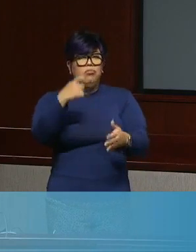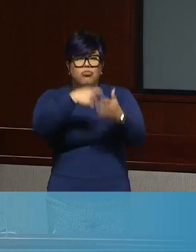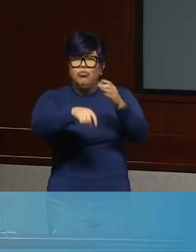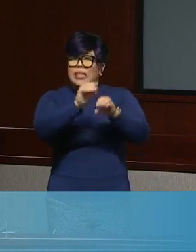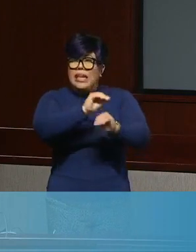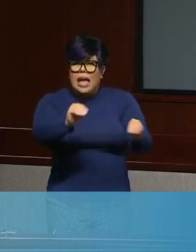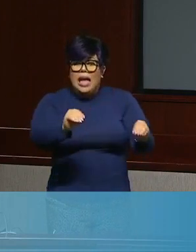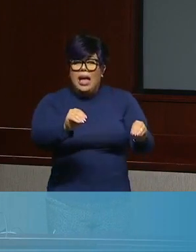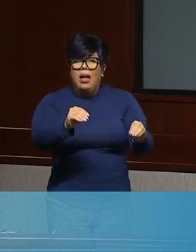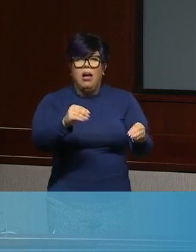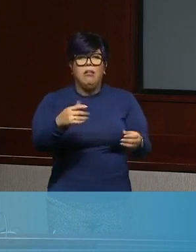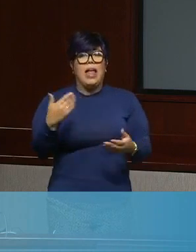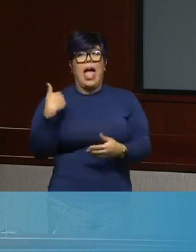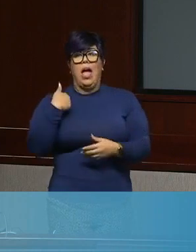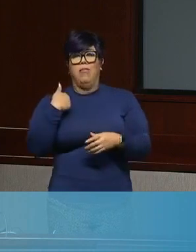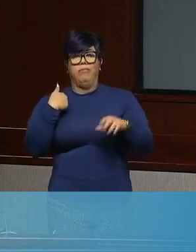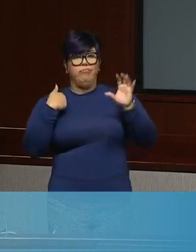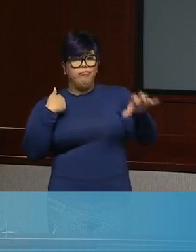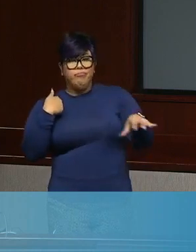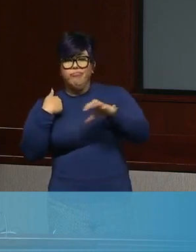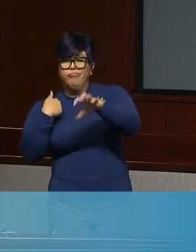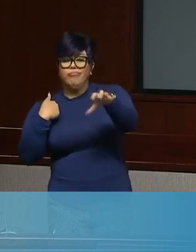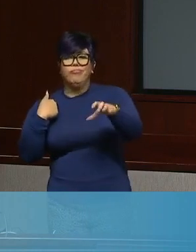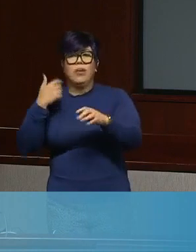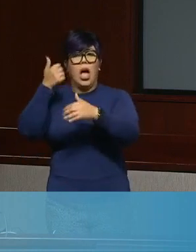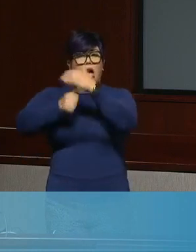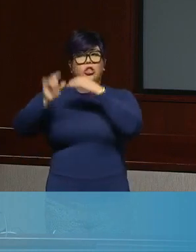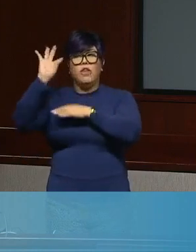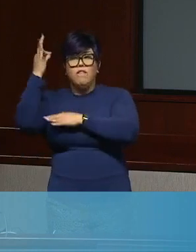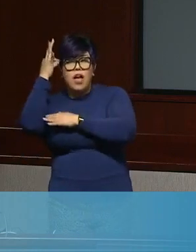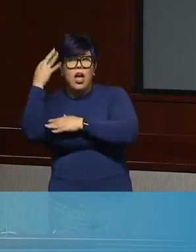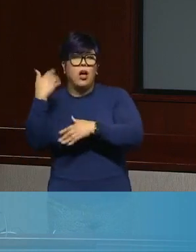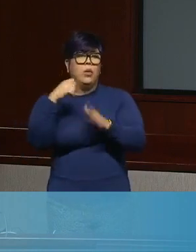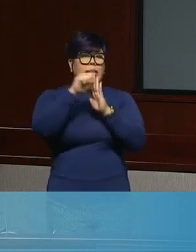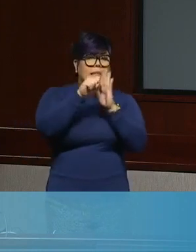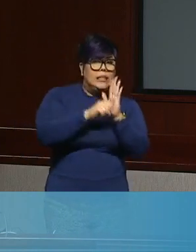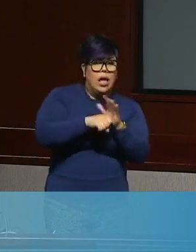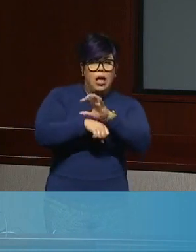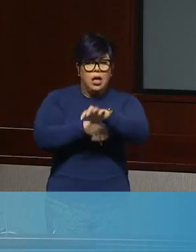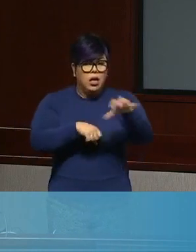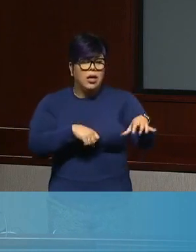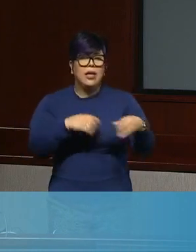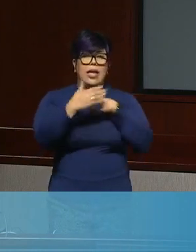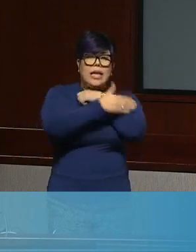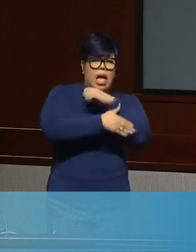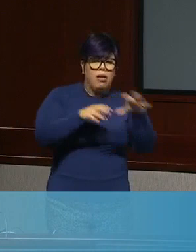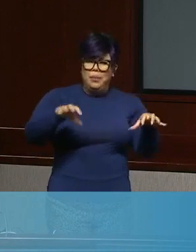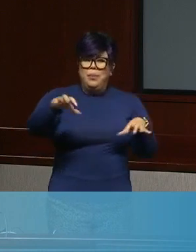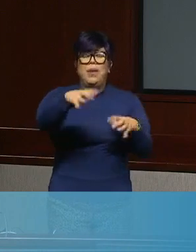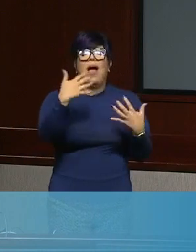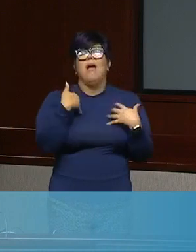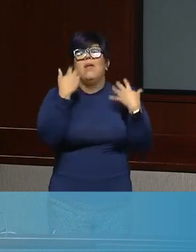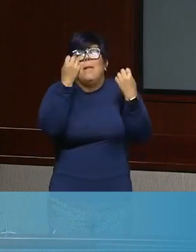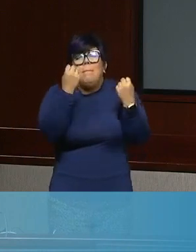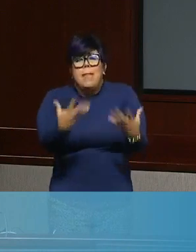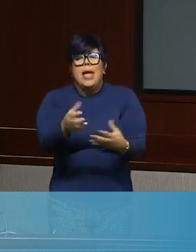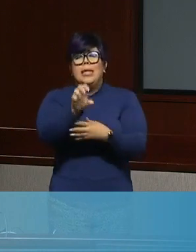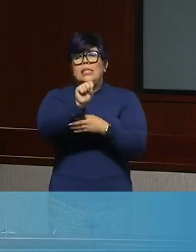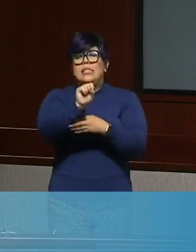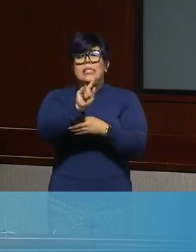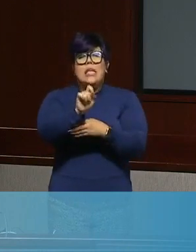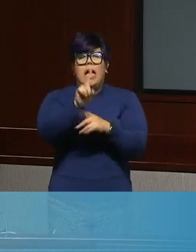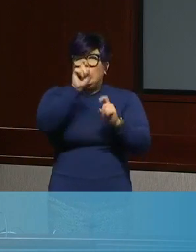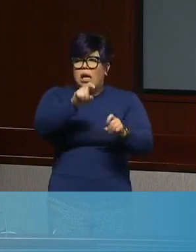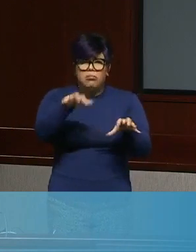Federal free sites, state sites that are free, county-sponsored sites that are free, and